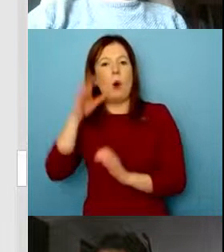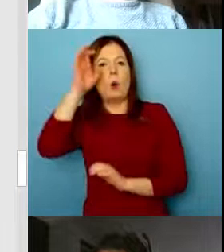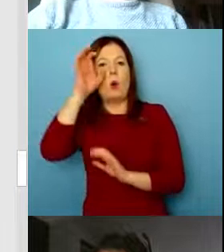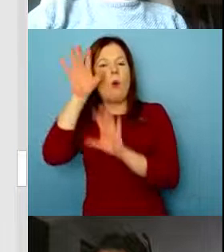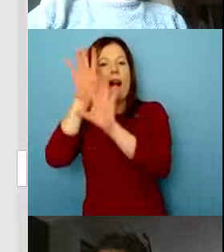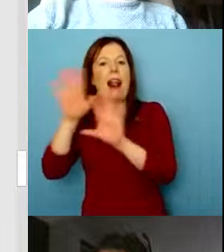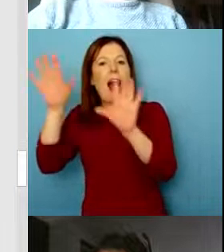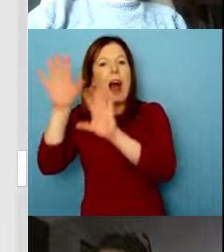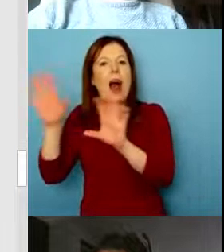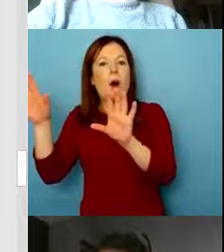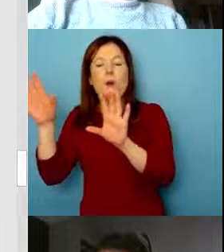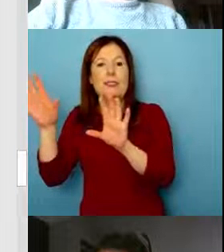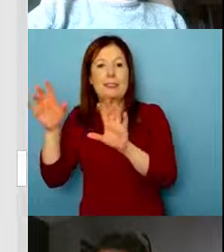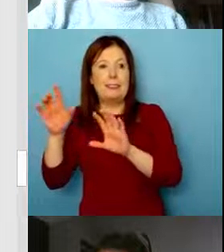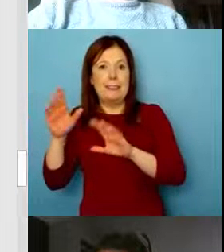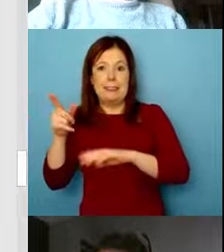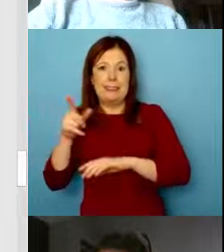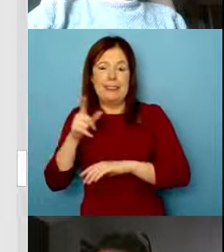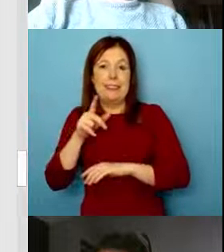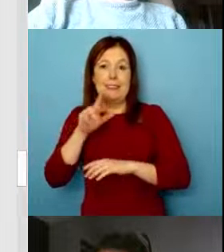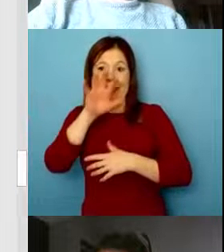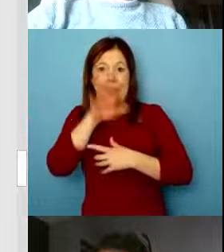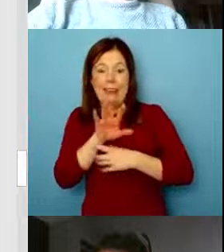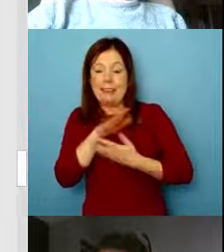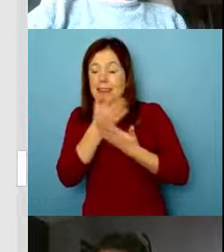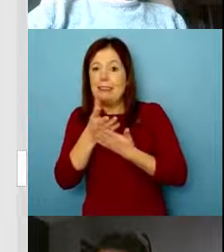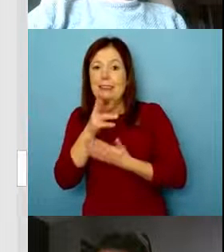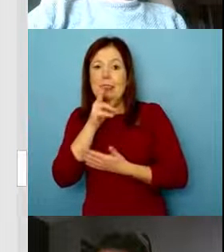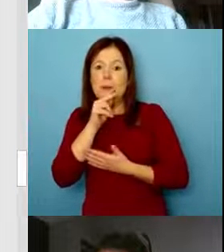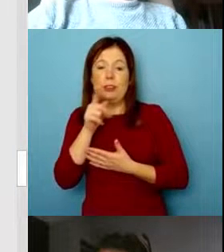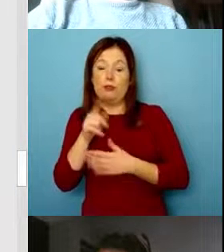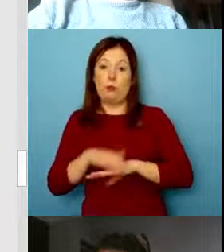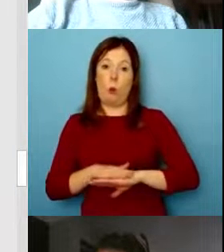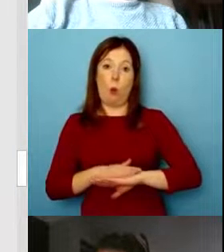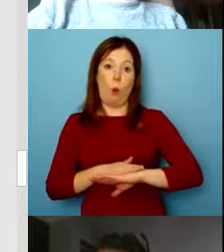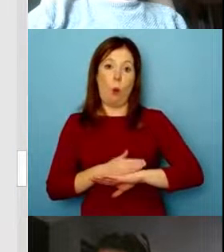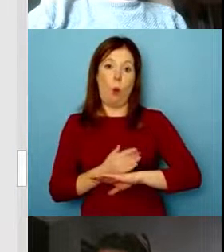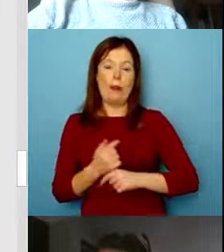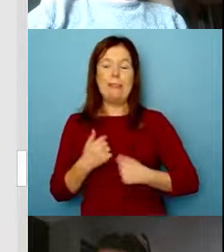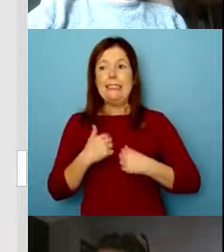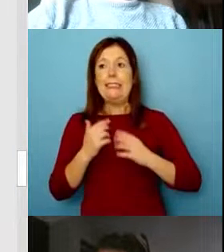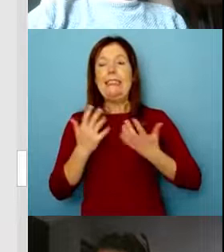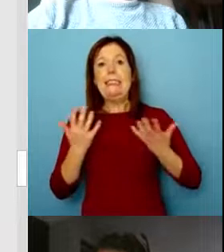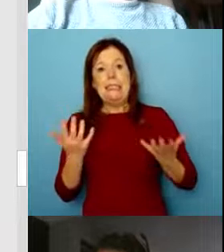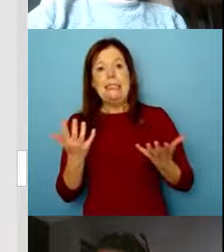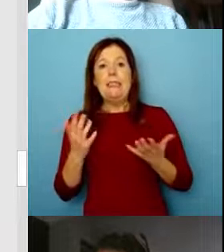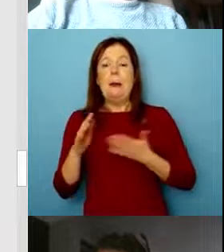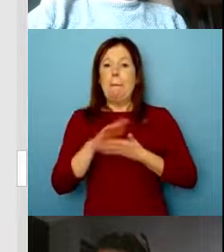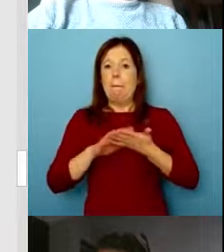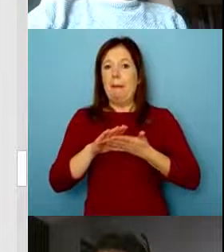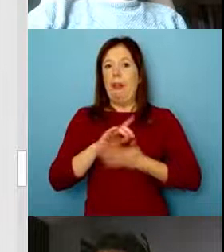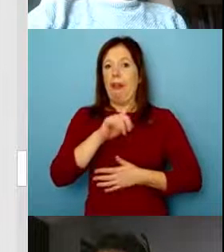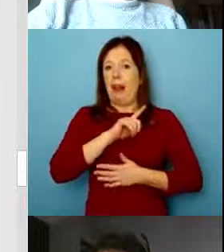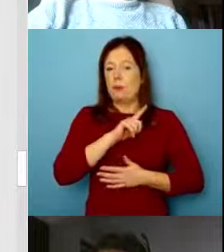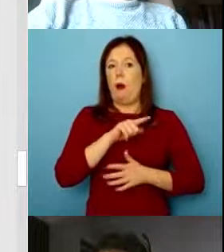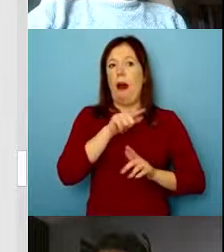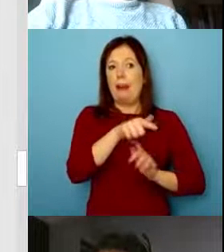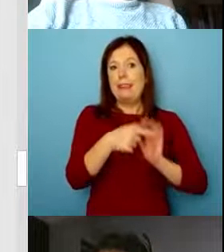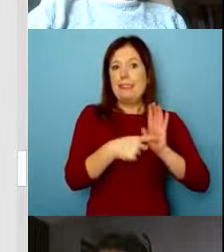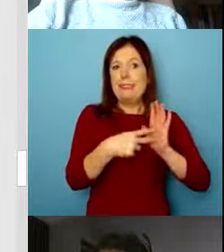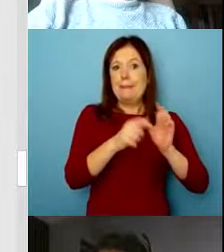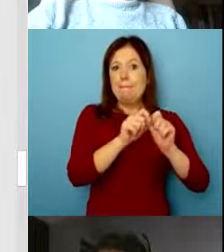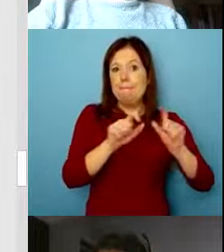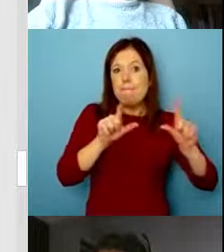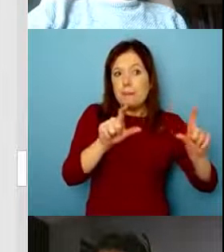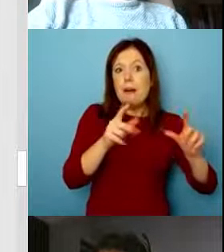sometimes too laggy. And we wanted to maintain a really, really good level of service. So we have made sure that it's available only on devices that